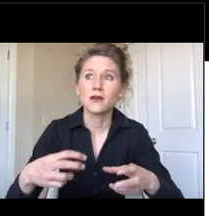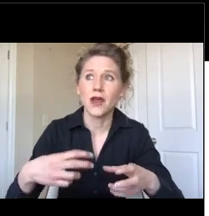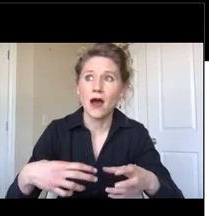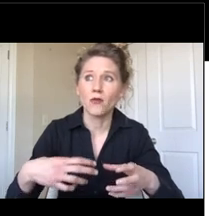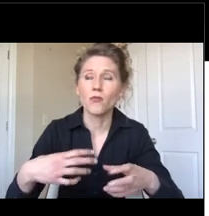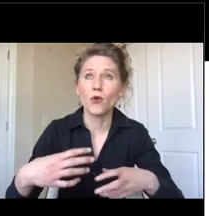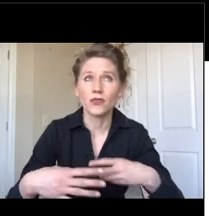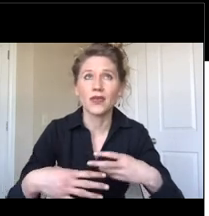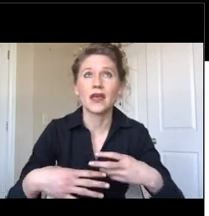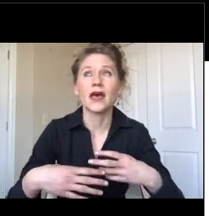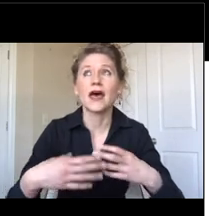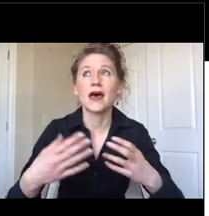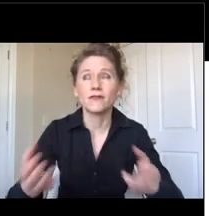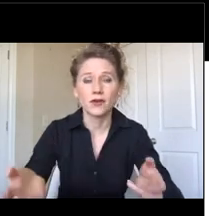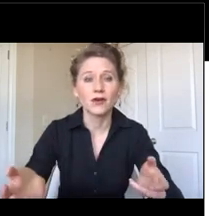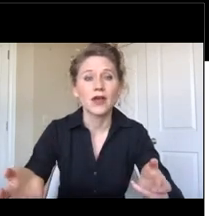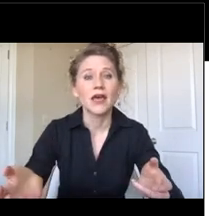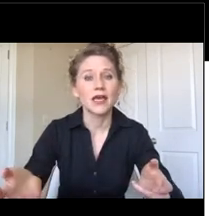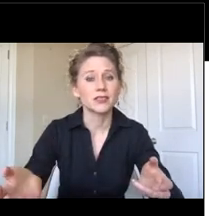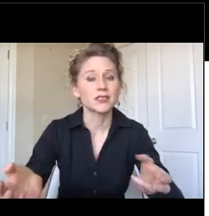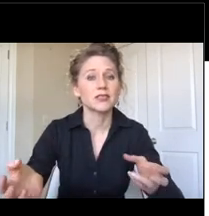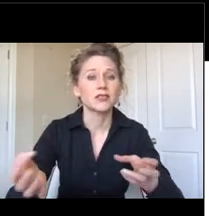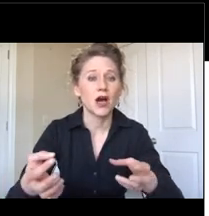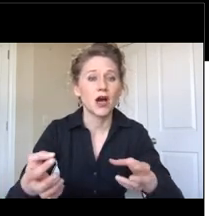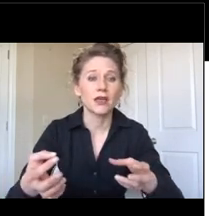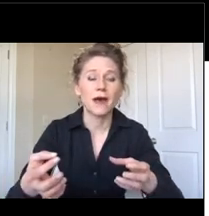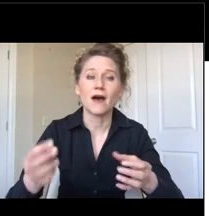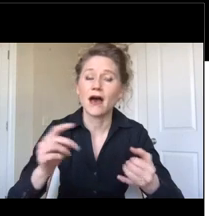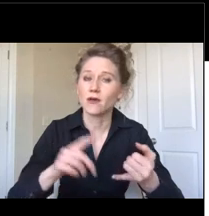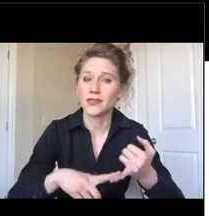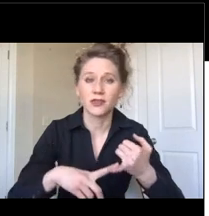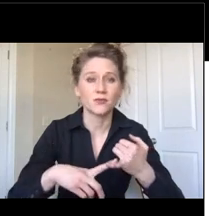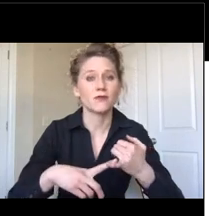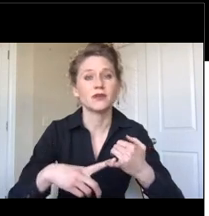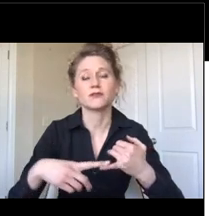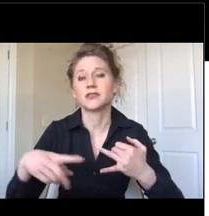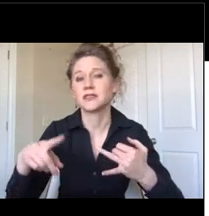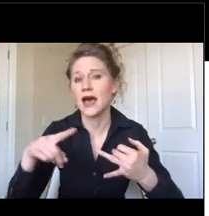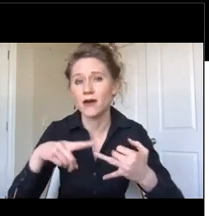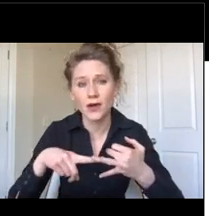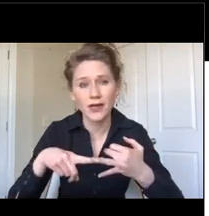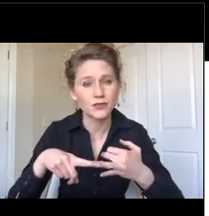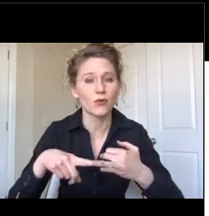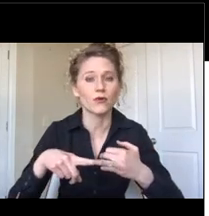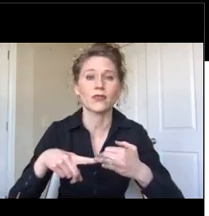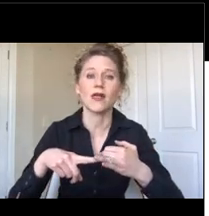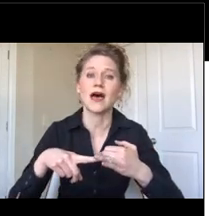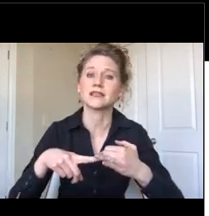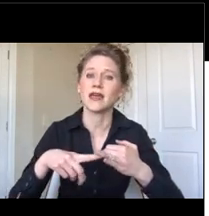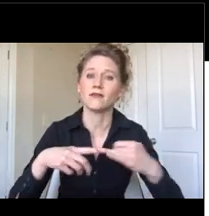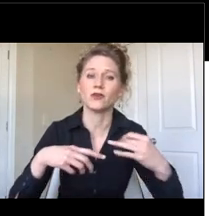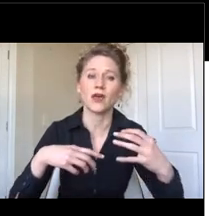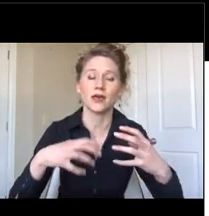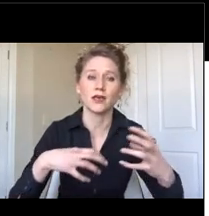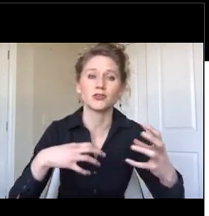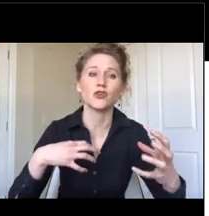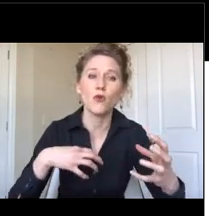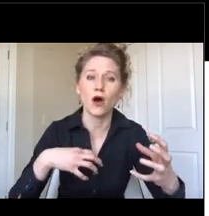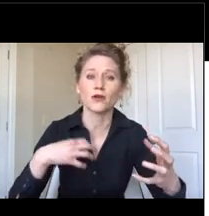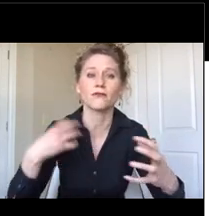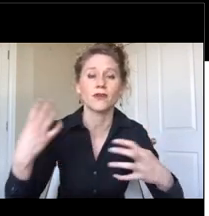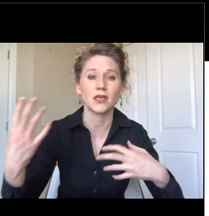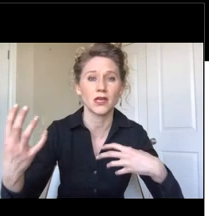we hear now more than ever agencies talking about how do I stretch my resources, how do I do more with less, and